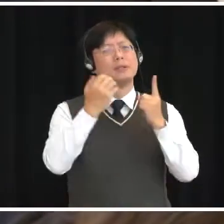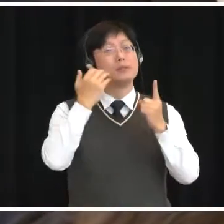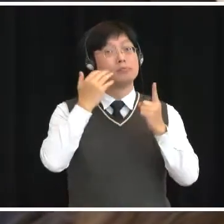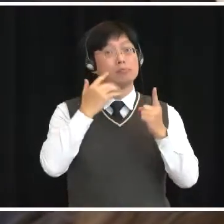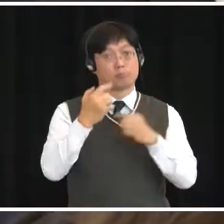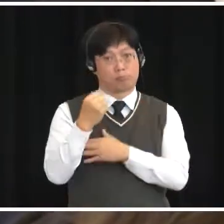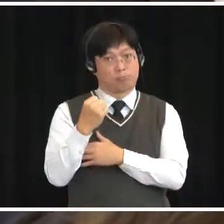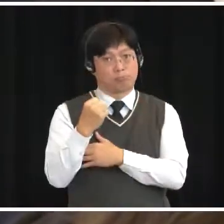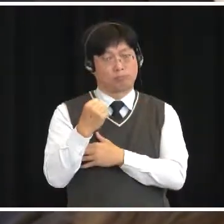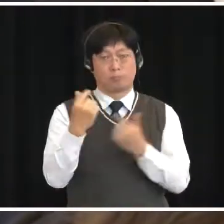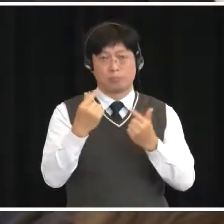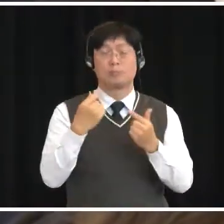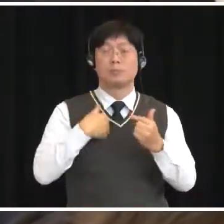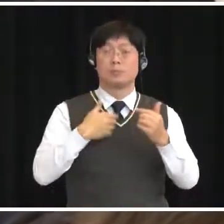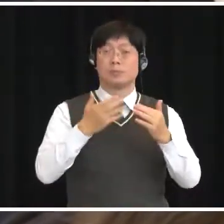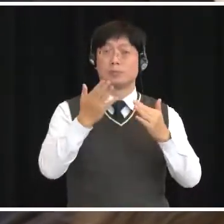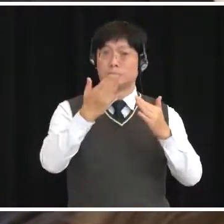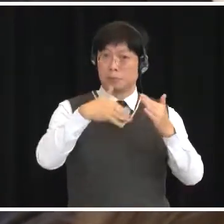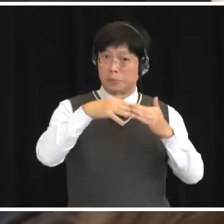speaking,